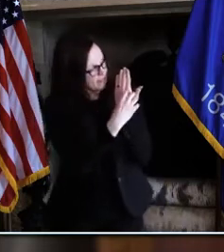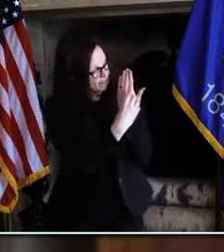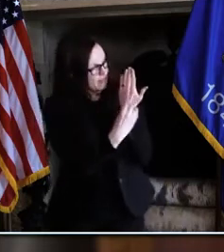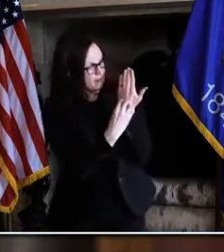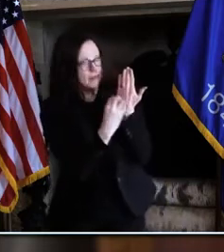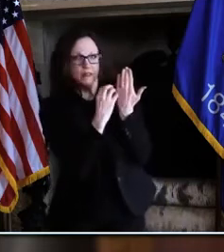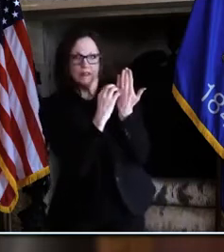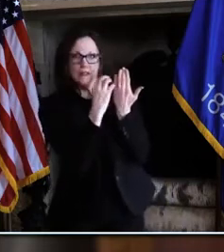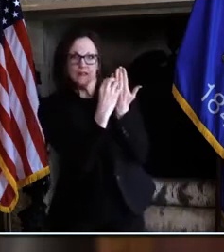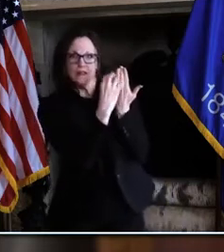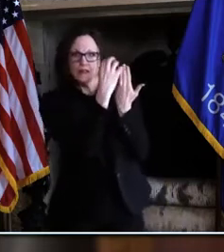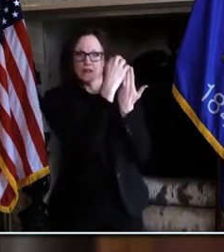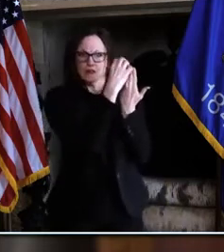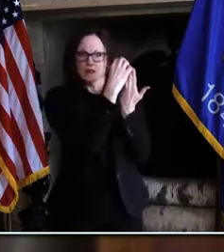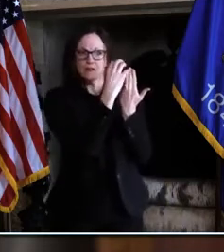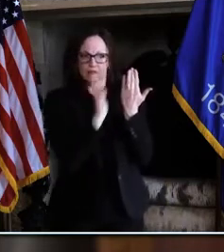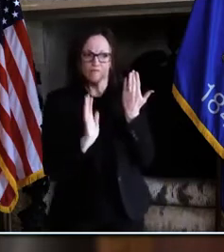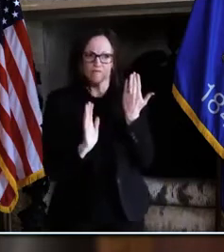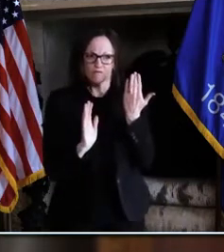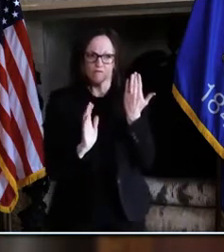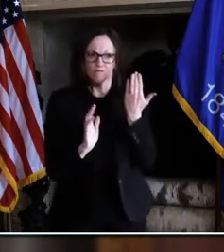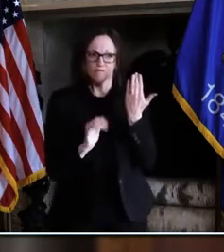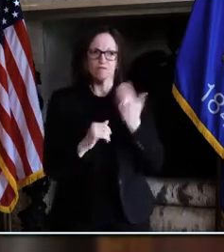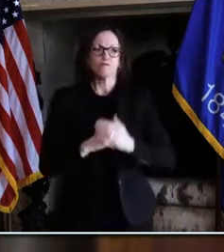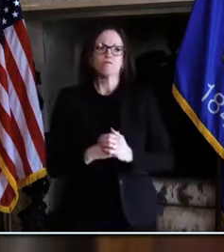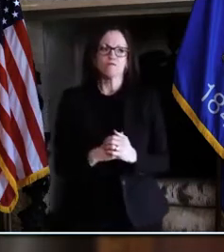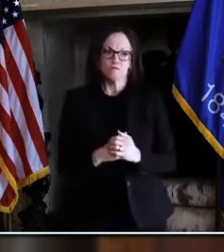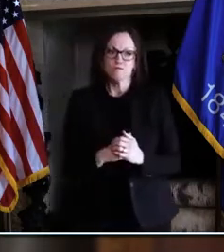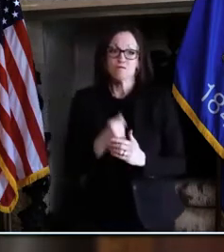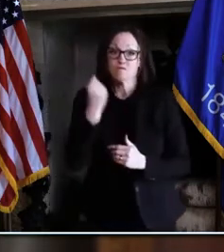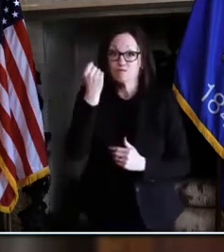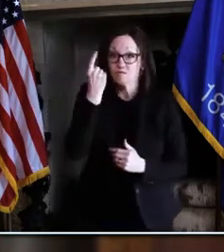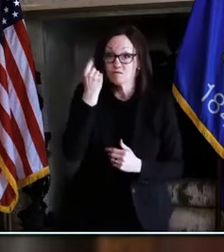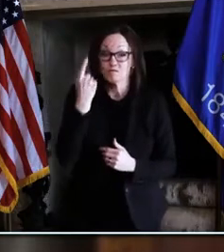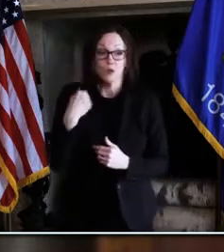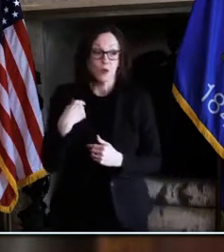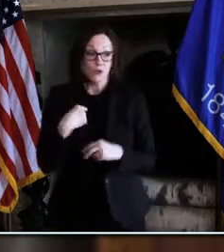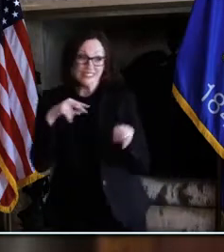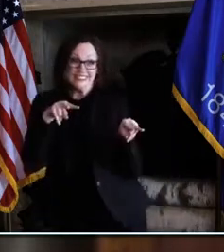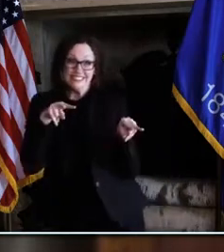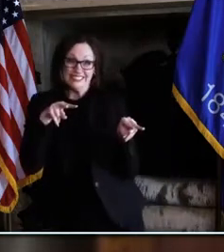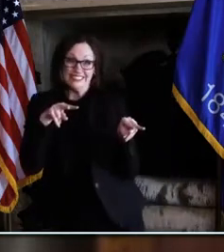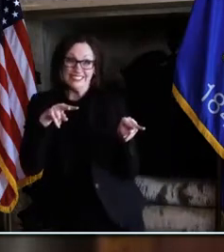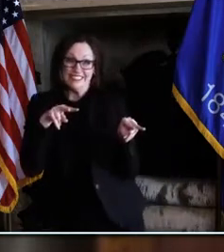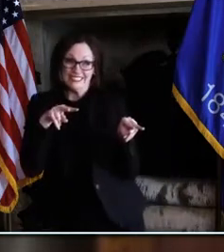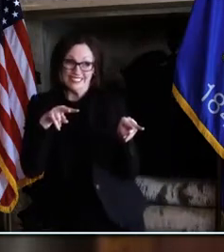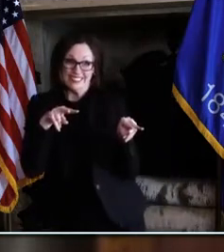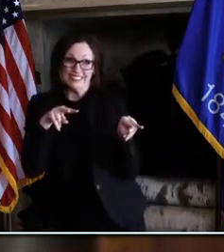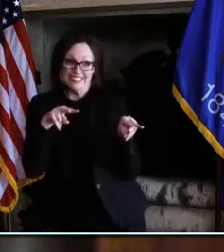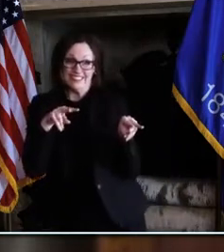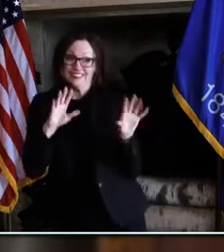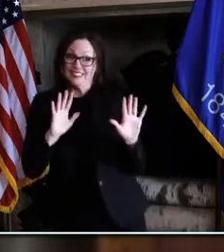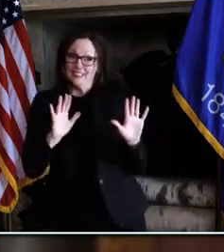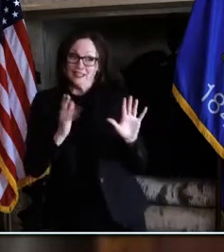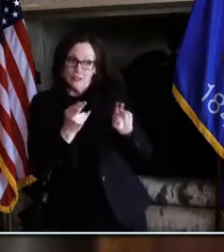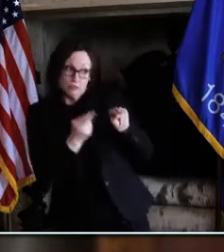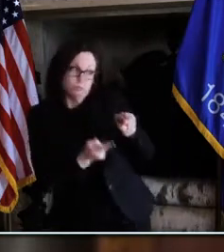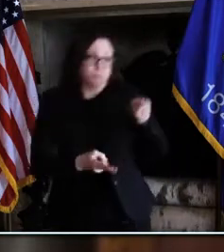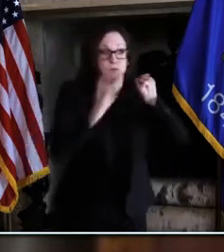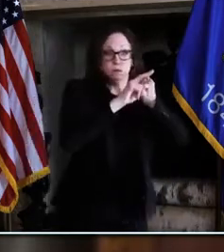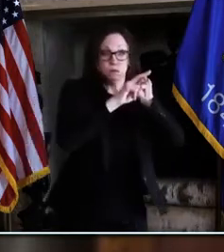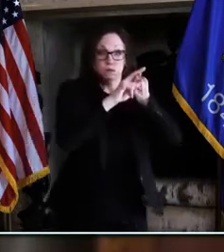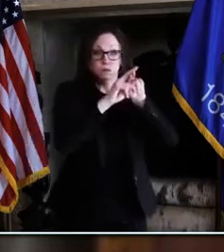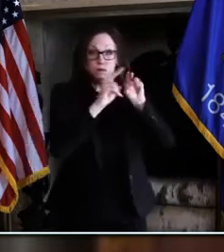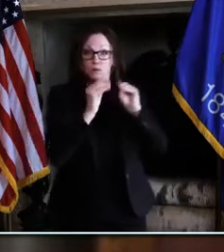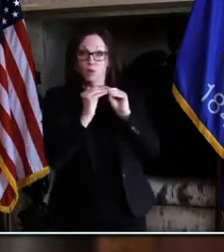surge planning, on personal protective equipment and other essential medical supplies, our lab capacity,